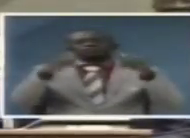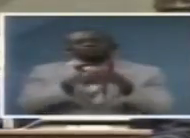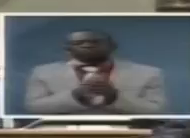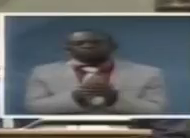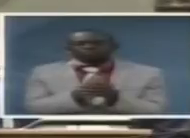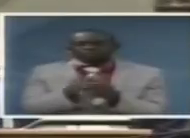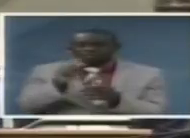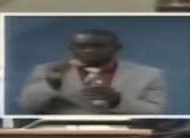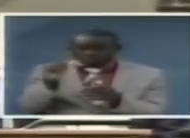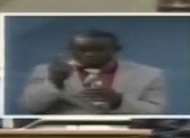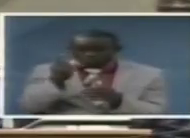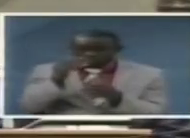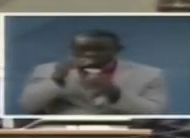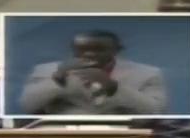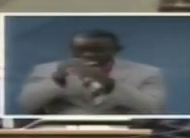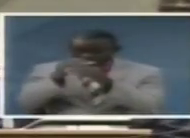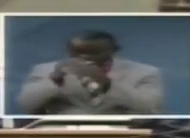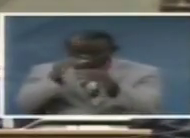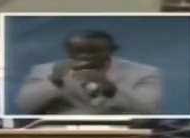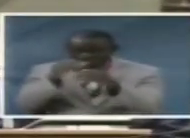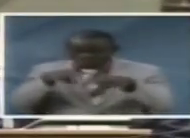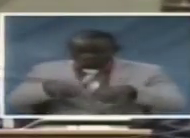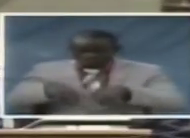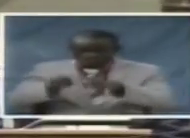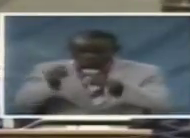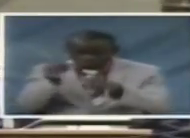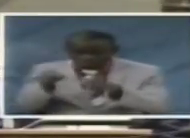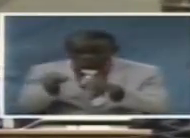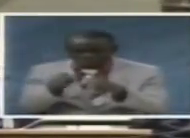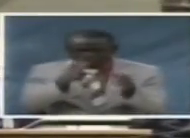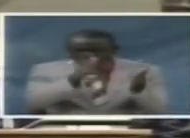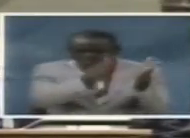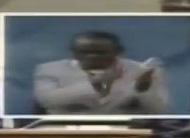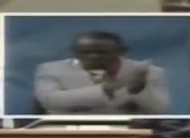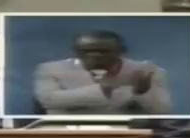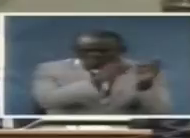phase one will be financed by